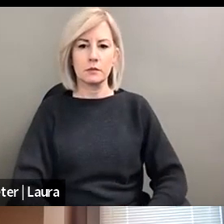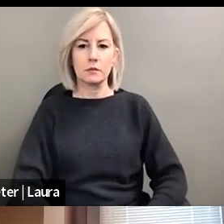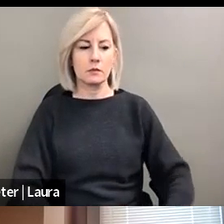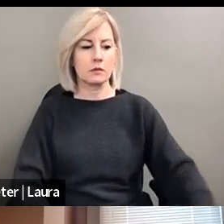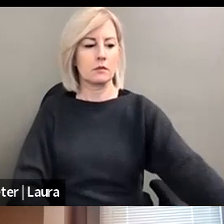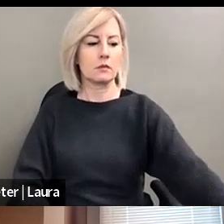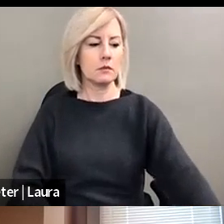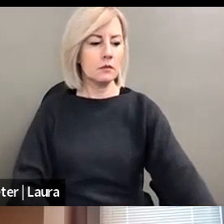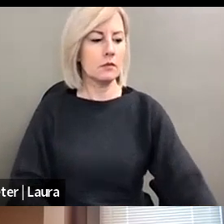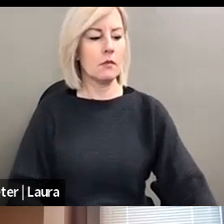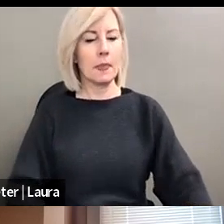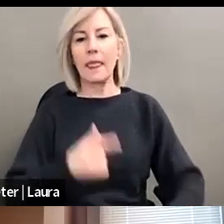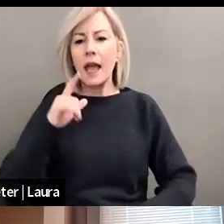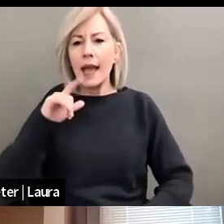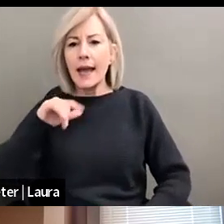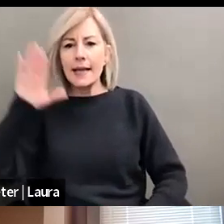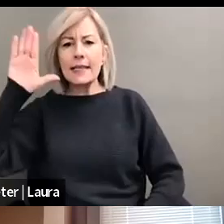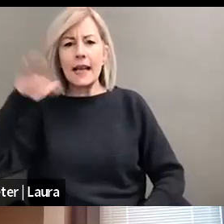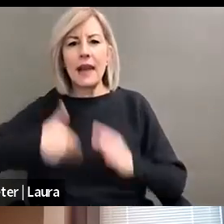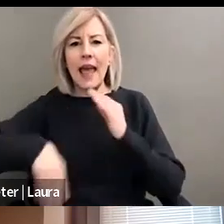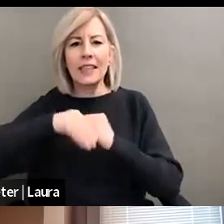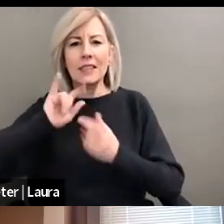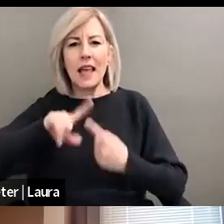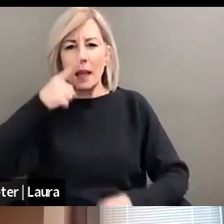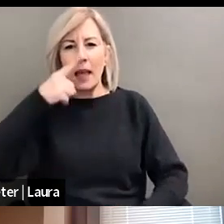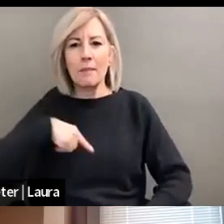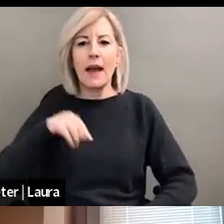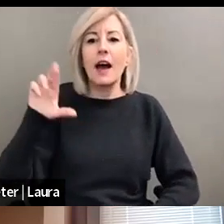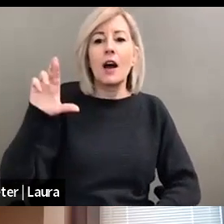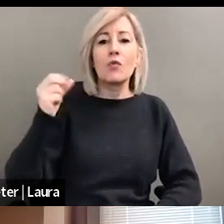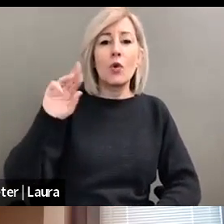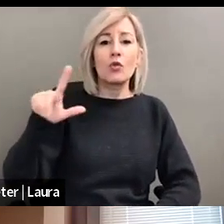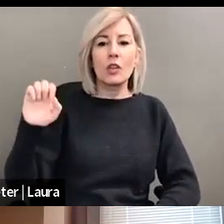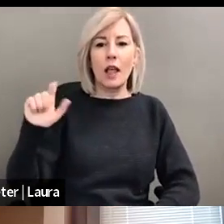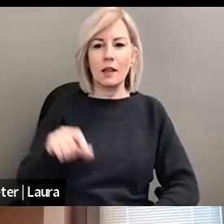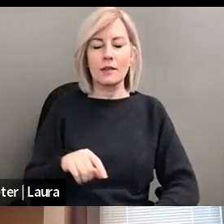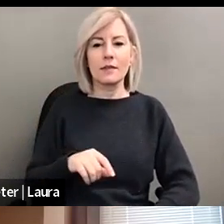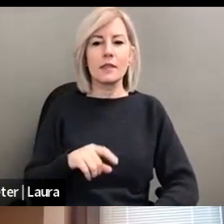May I add to that? Yeah. Yes, please. I was going to ask if. Where did those ideas and thoughts come from,